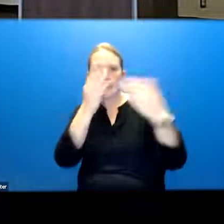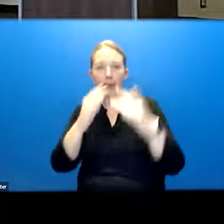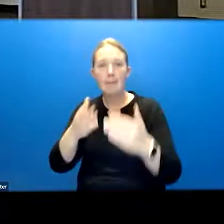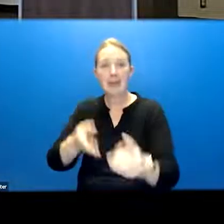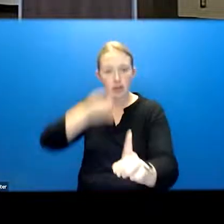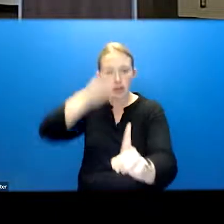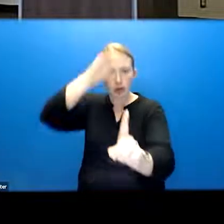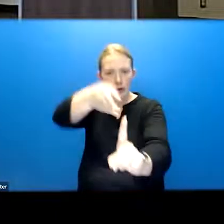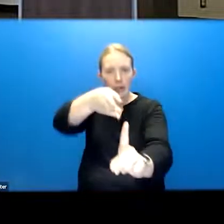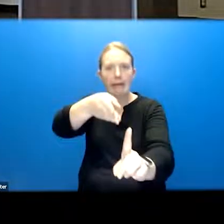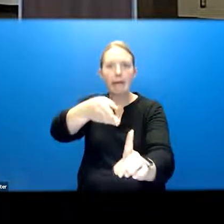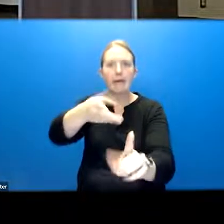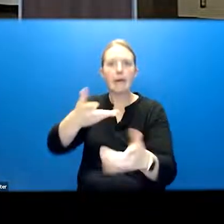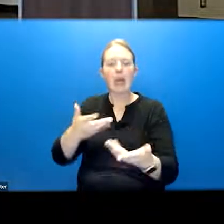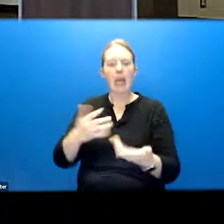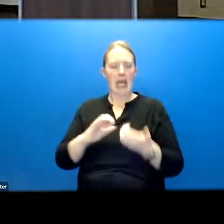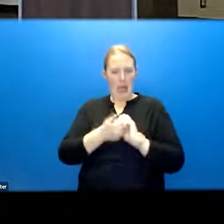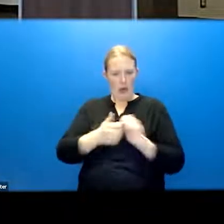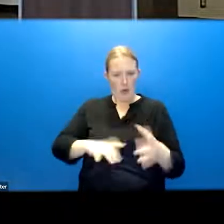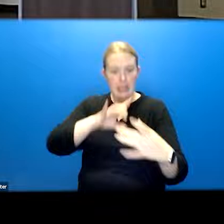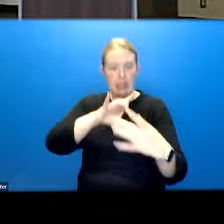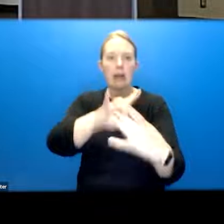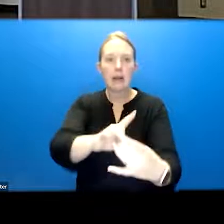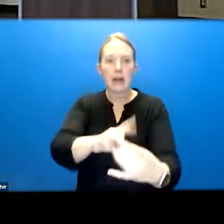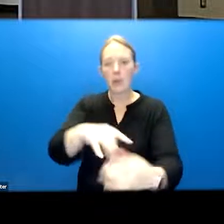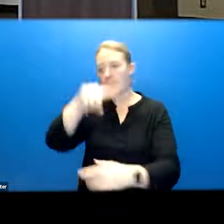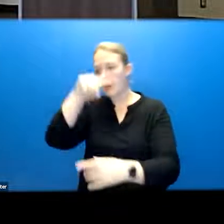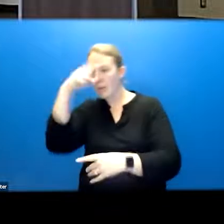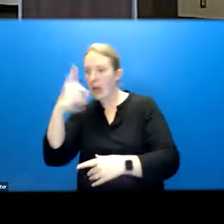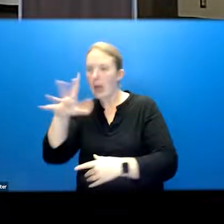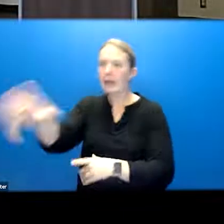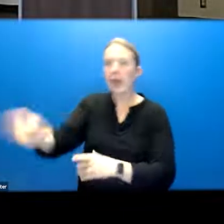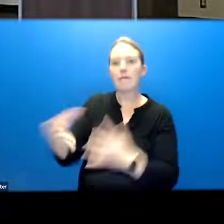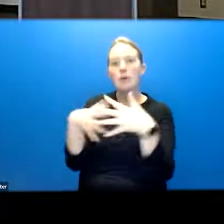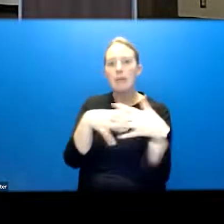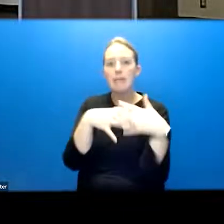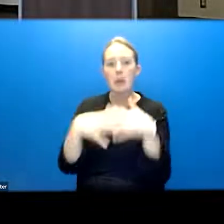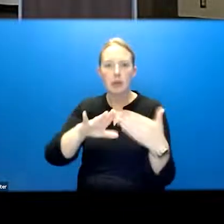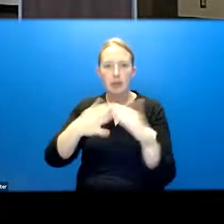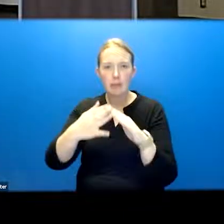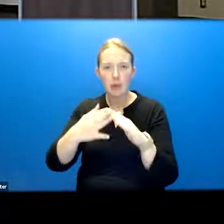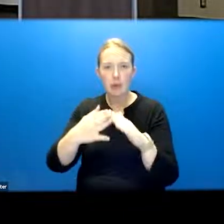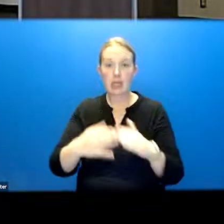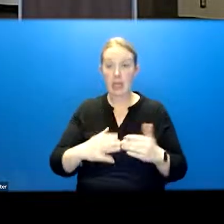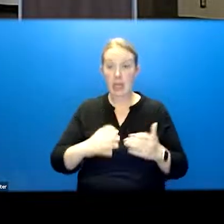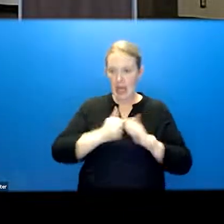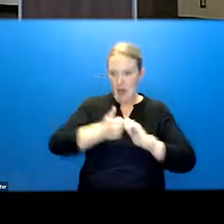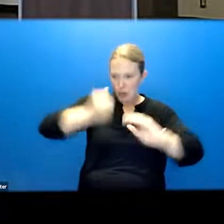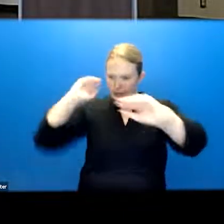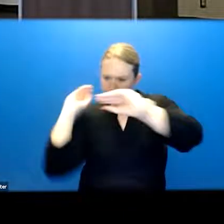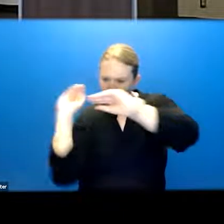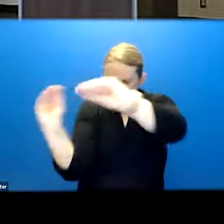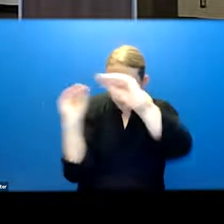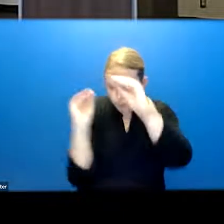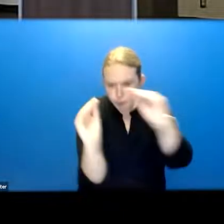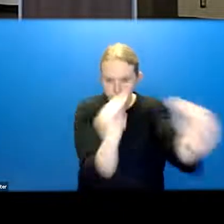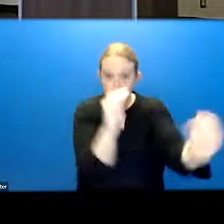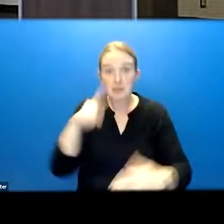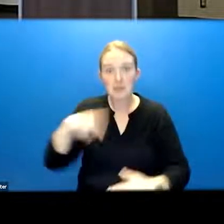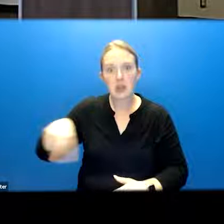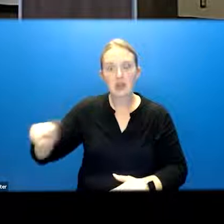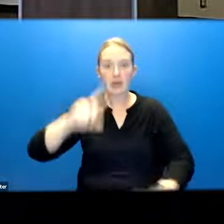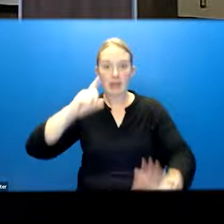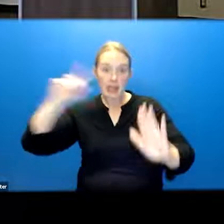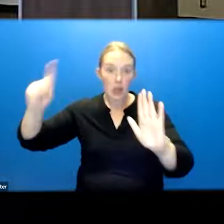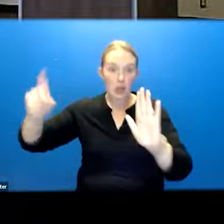about how do we connect better with the Black African American community? How do we educate the community so they're able to see a lot of